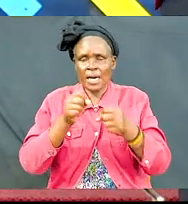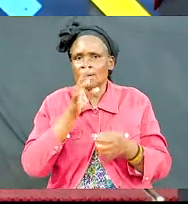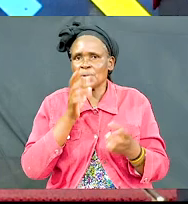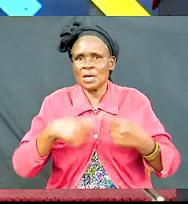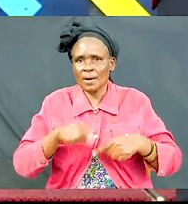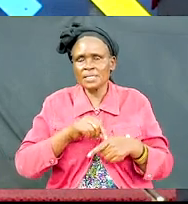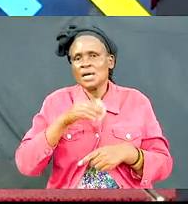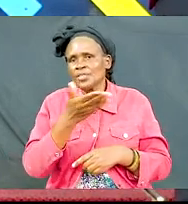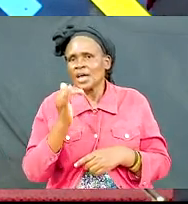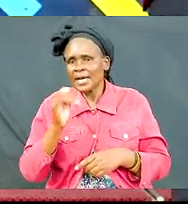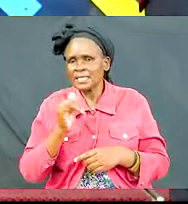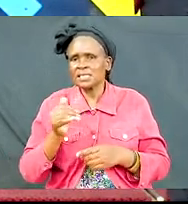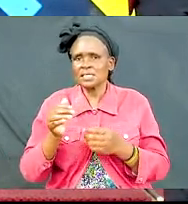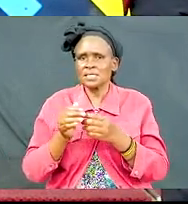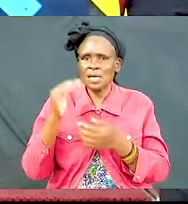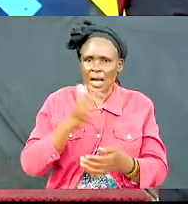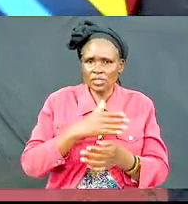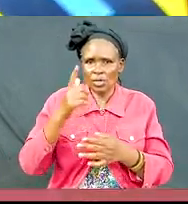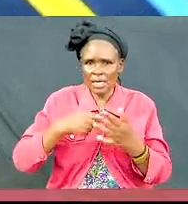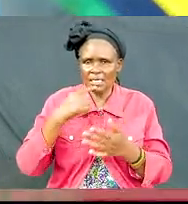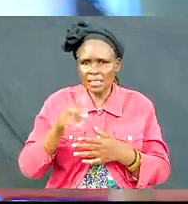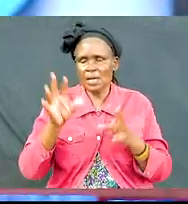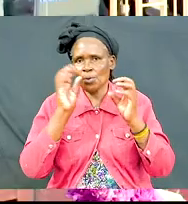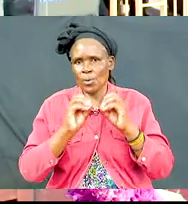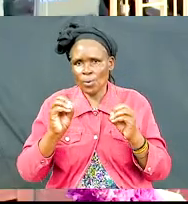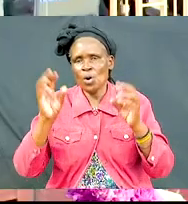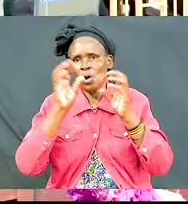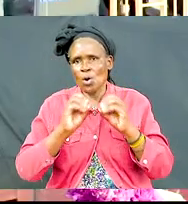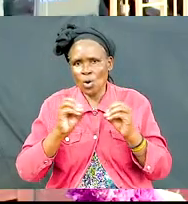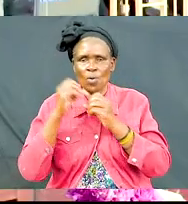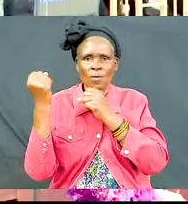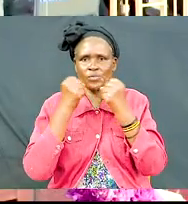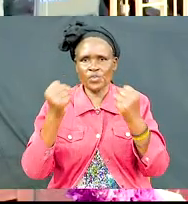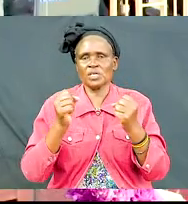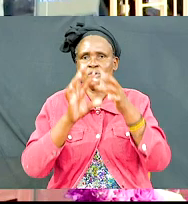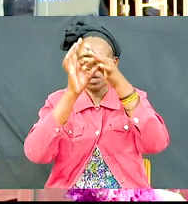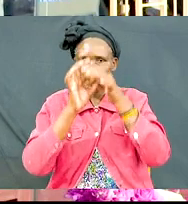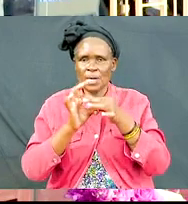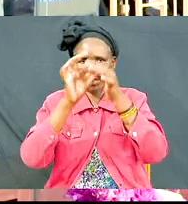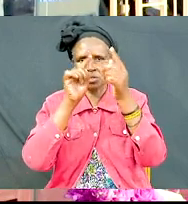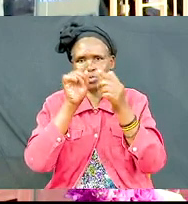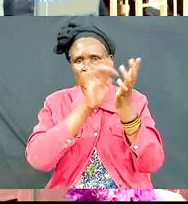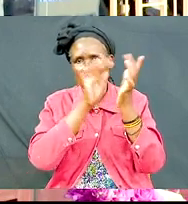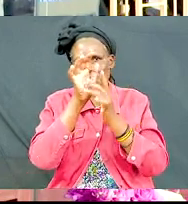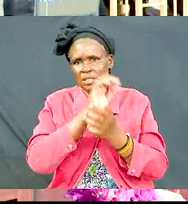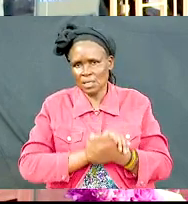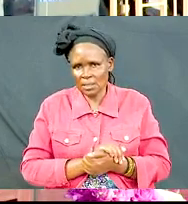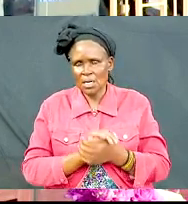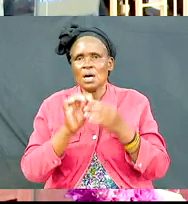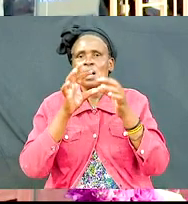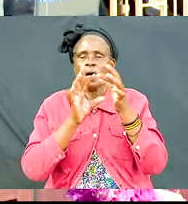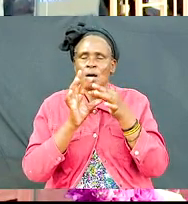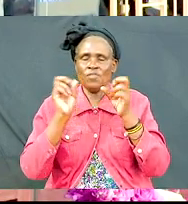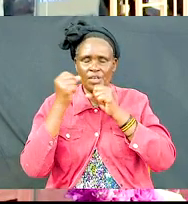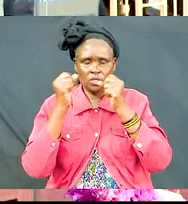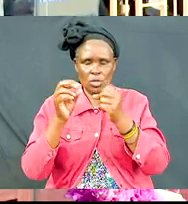says, oh, oh, victory belongs to Jesus. Victory belongs to